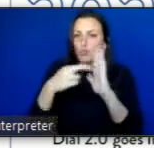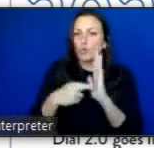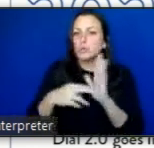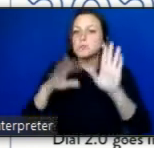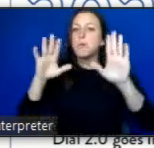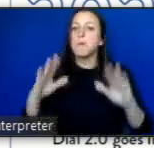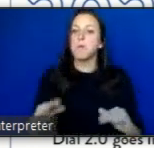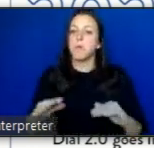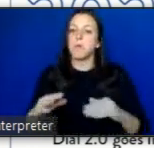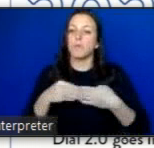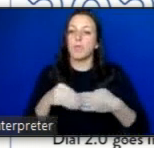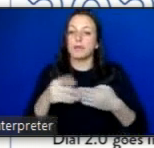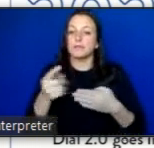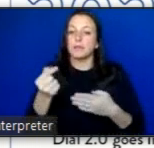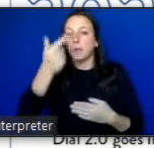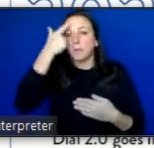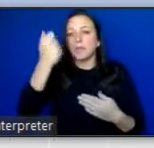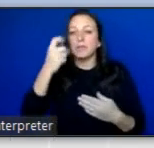2 months.